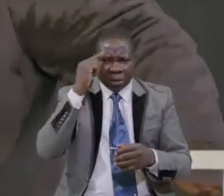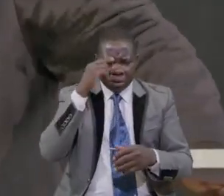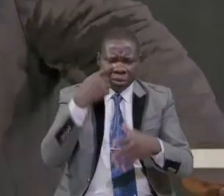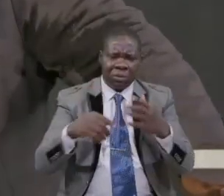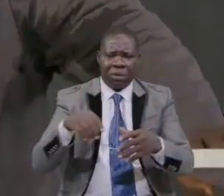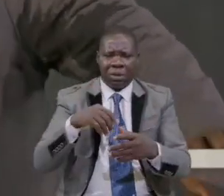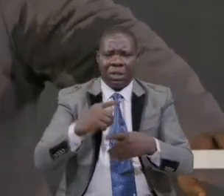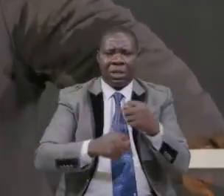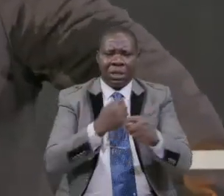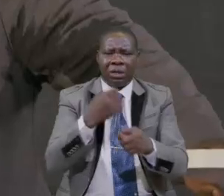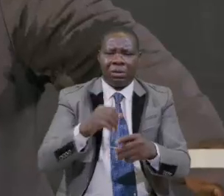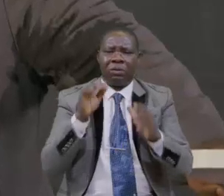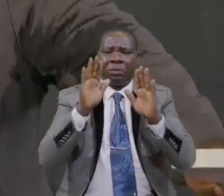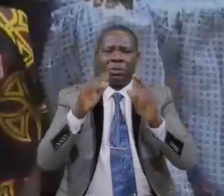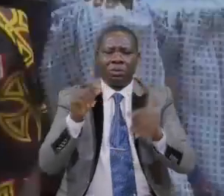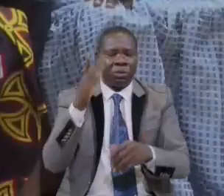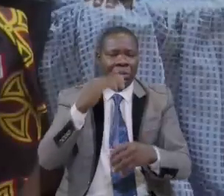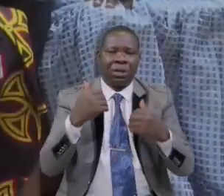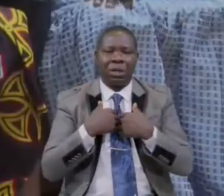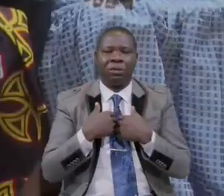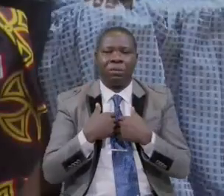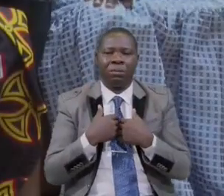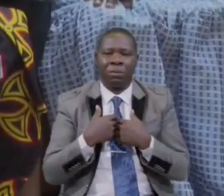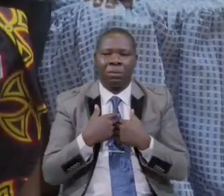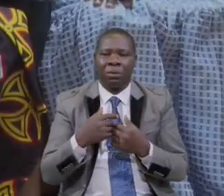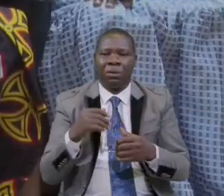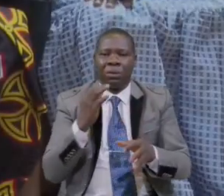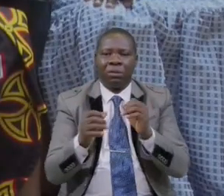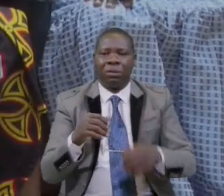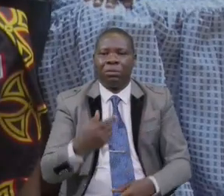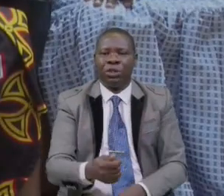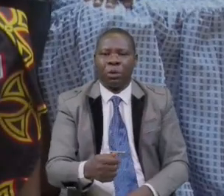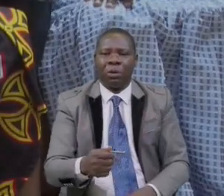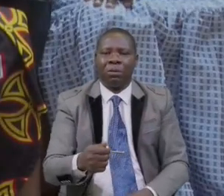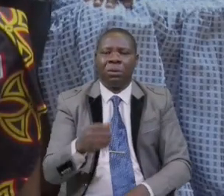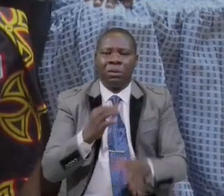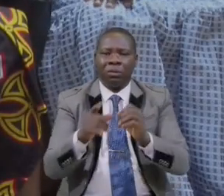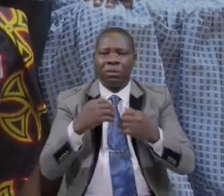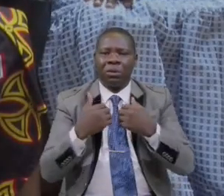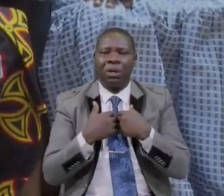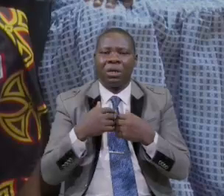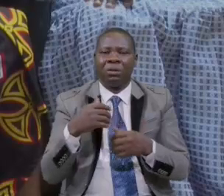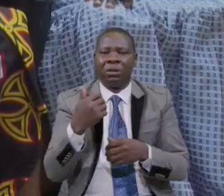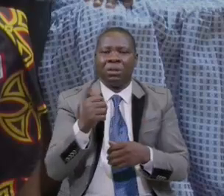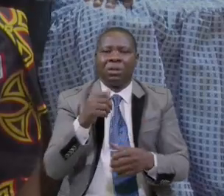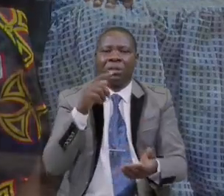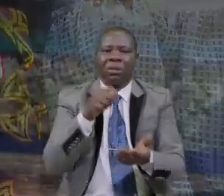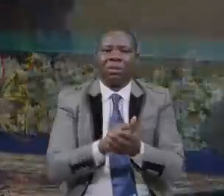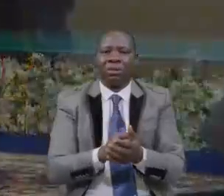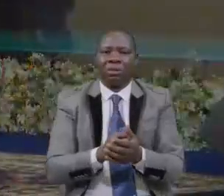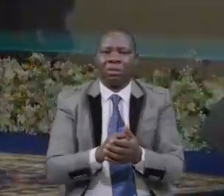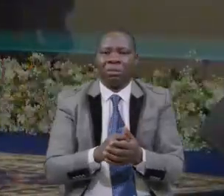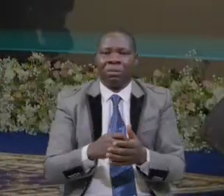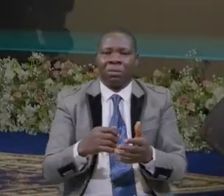give 500,000, guess what kind of miracle you will have. If you give